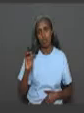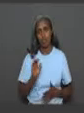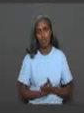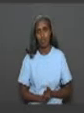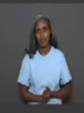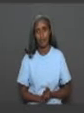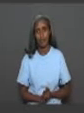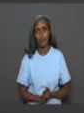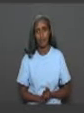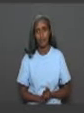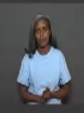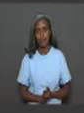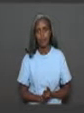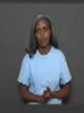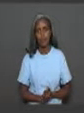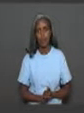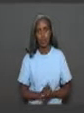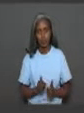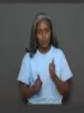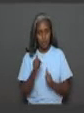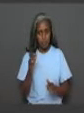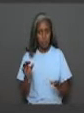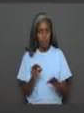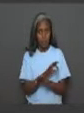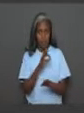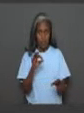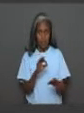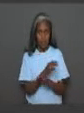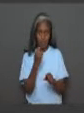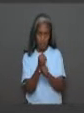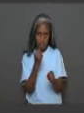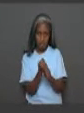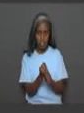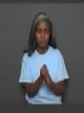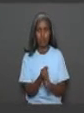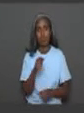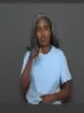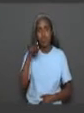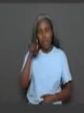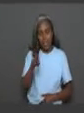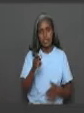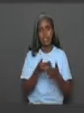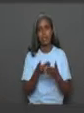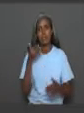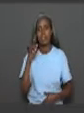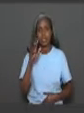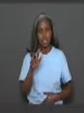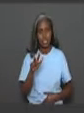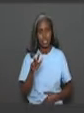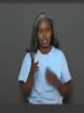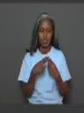0, which can be factorized to x minus